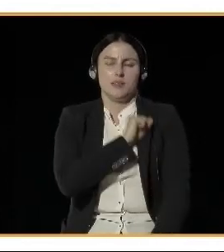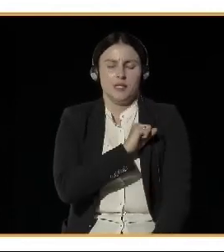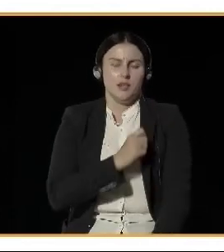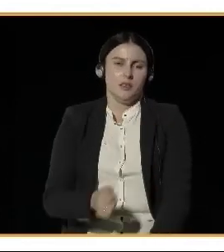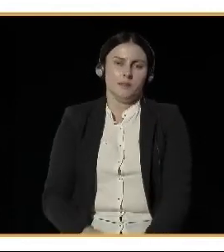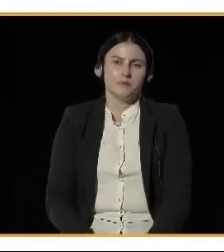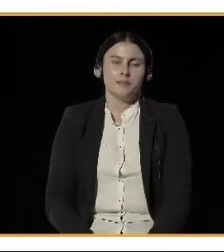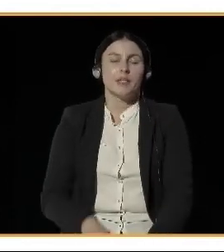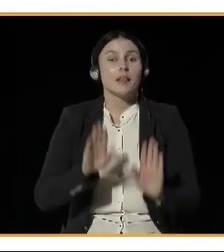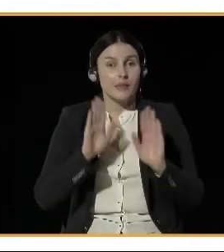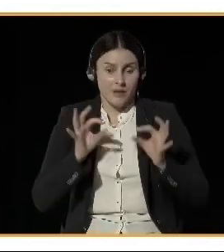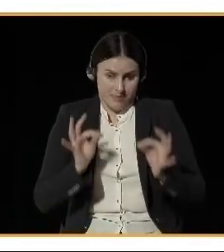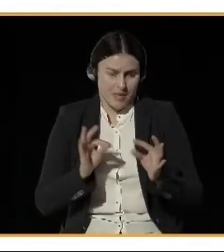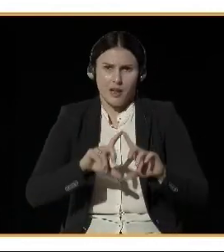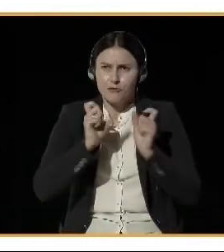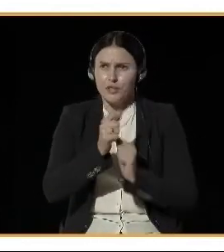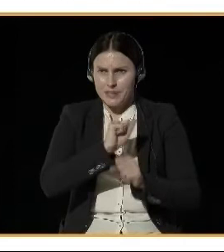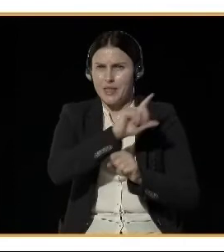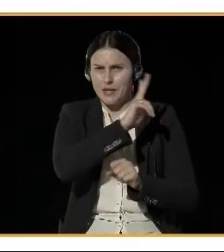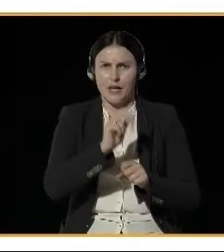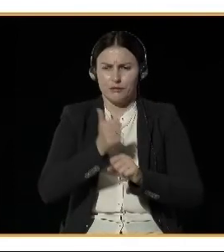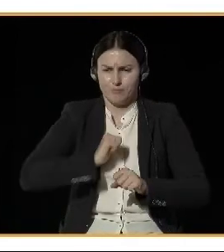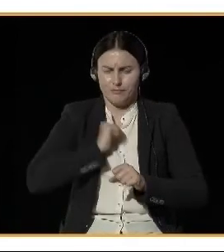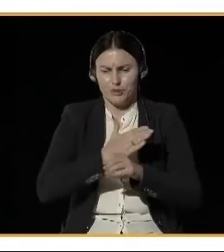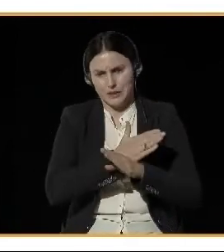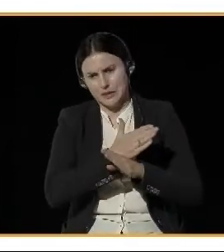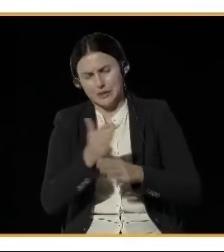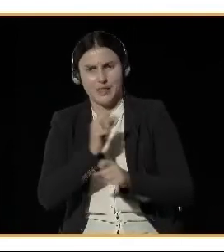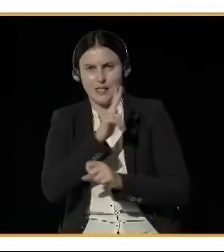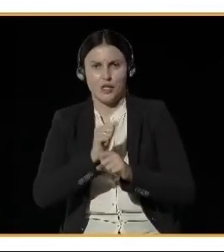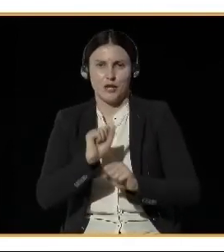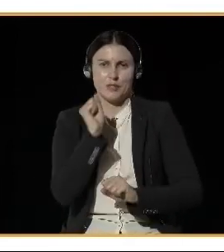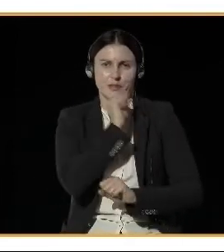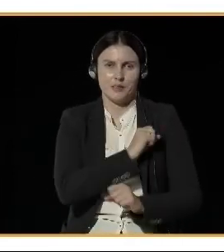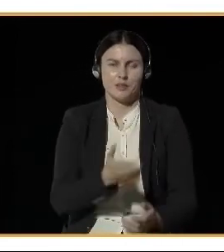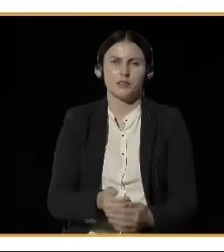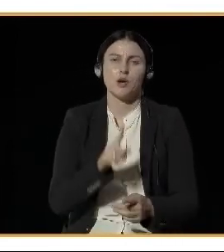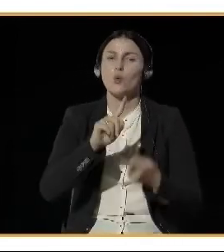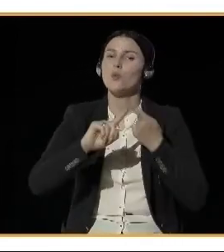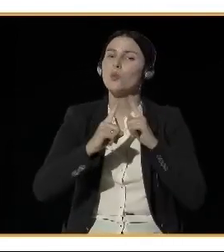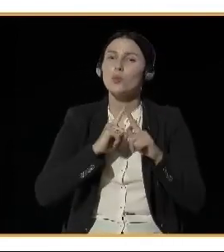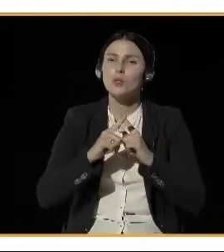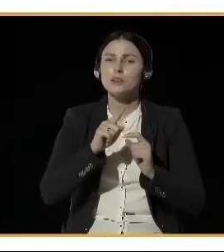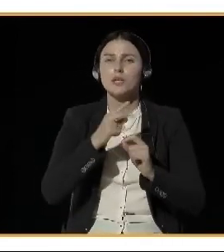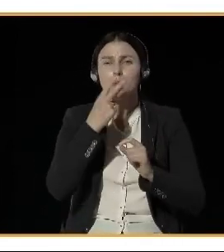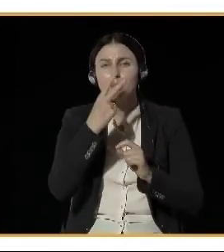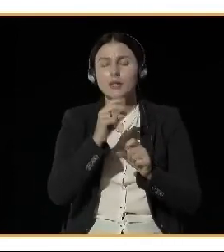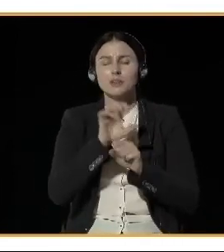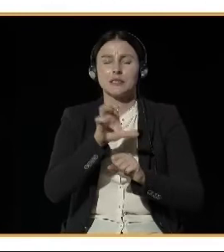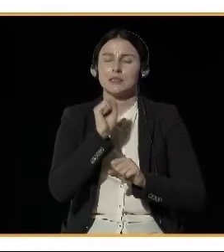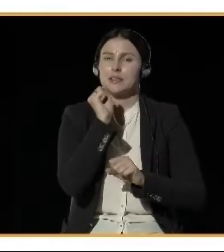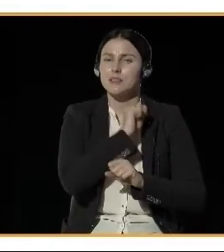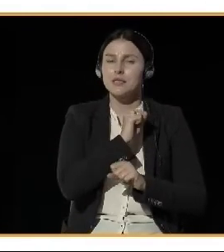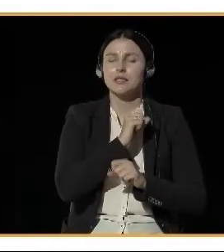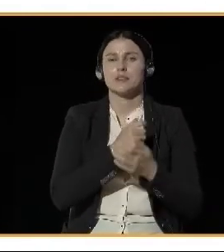are getting older and older. So the aging policy is kind of an umbrella that covers the whole